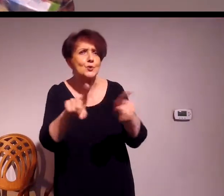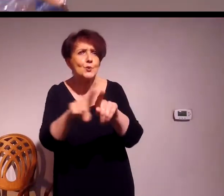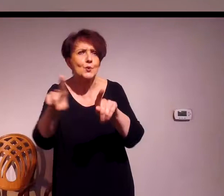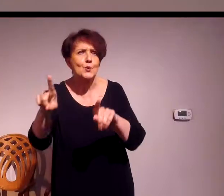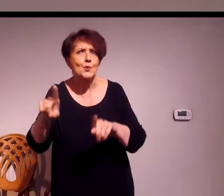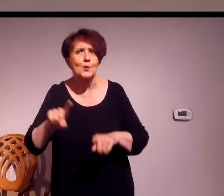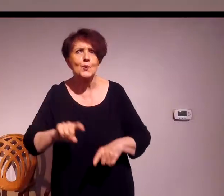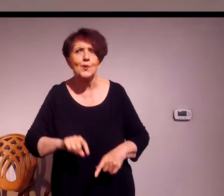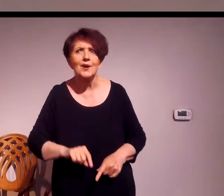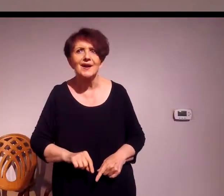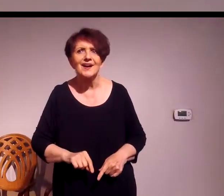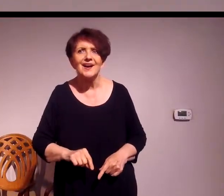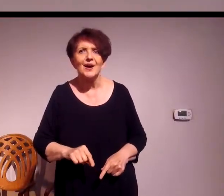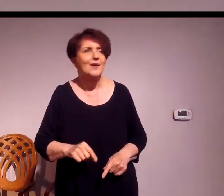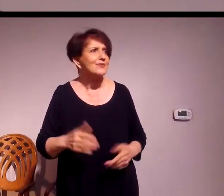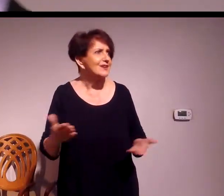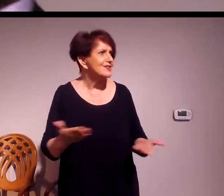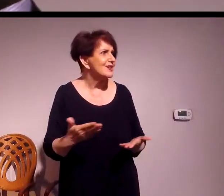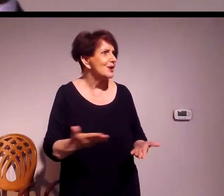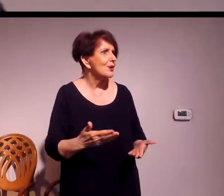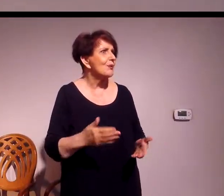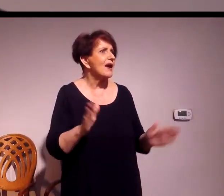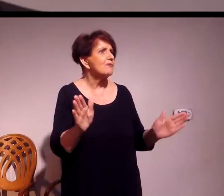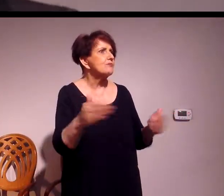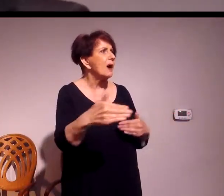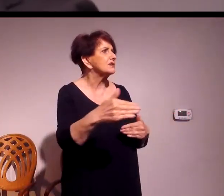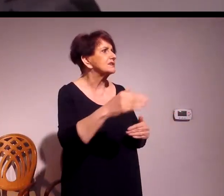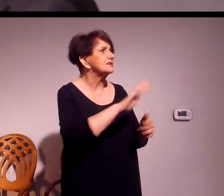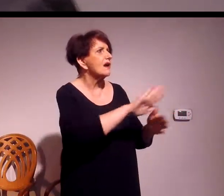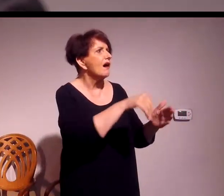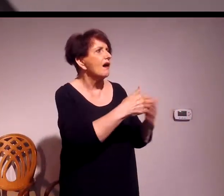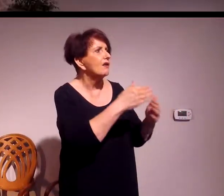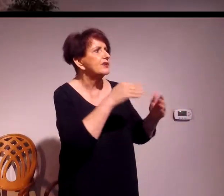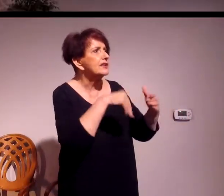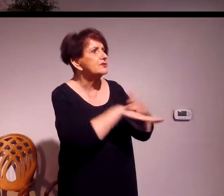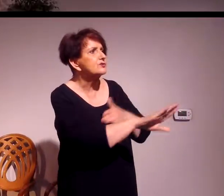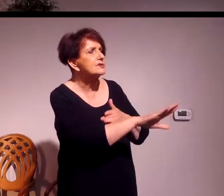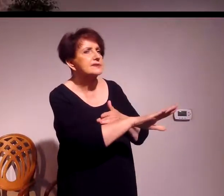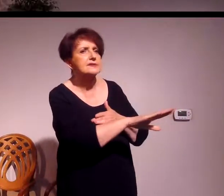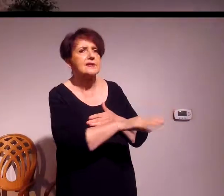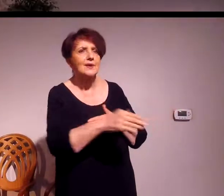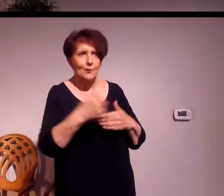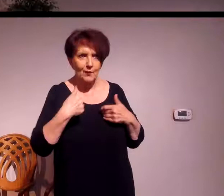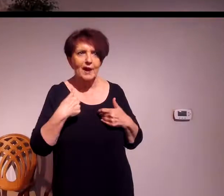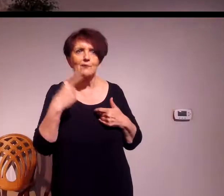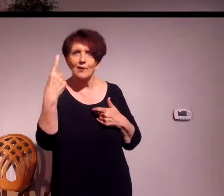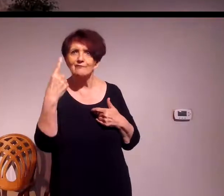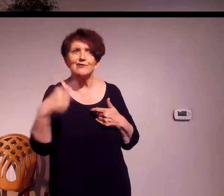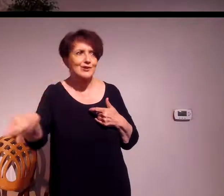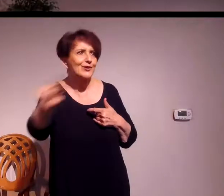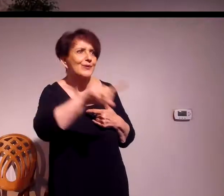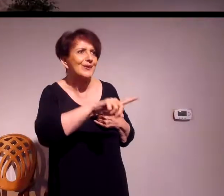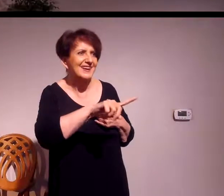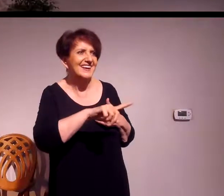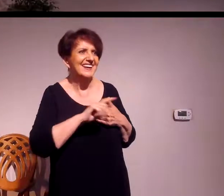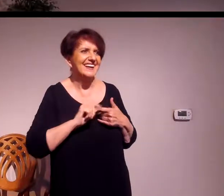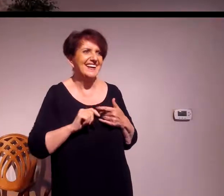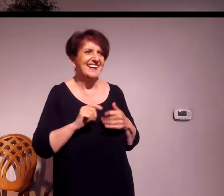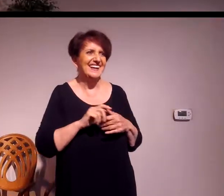Well, that's true here also. We've got boxes at all three entrances and there's one of these for you to take too, okay?